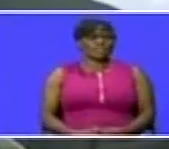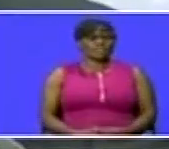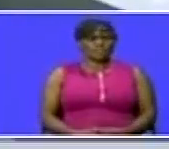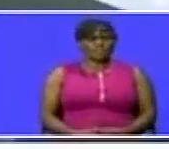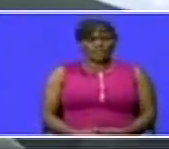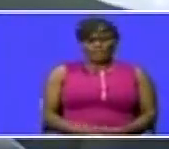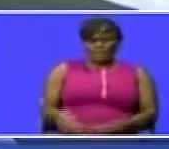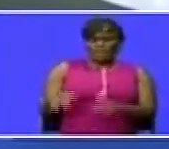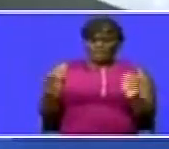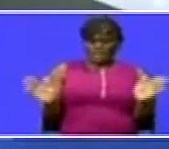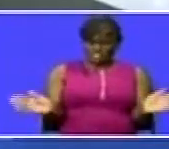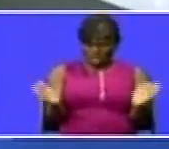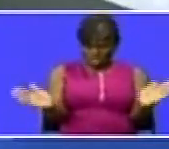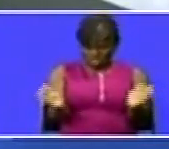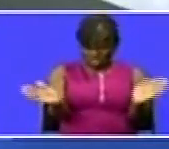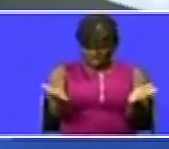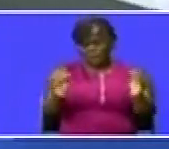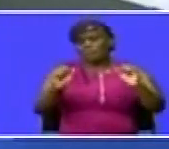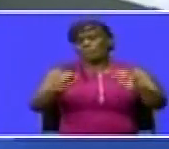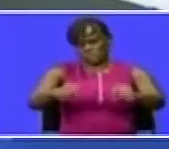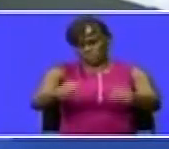We are urging that there can be